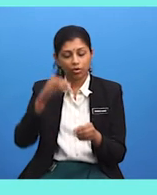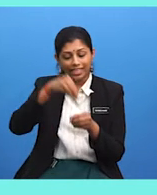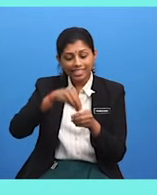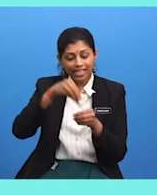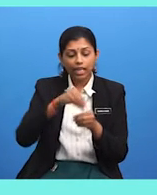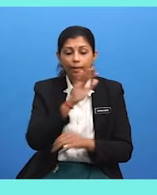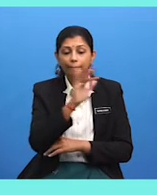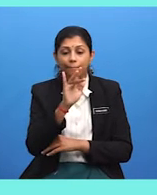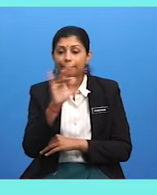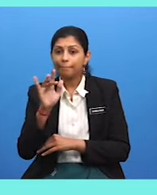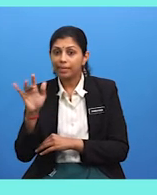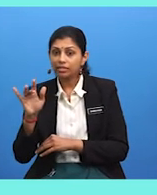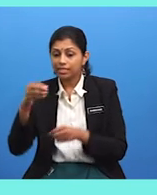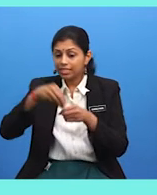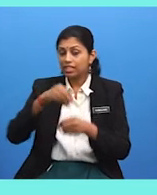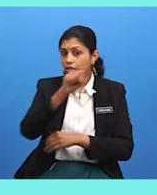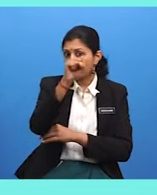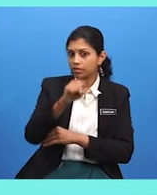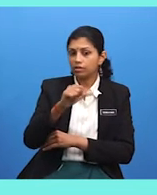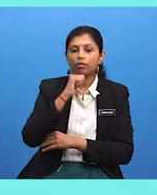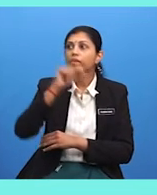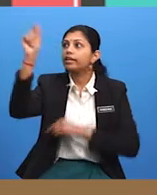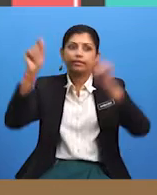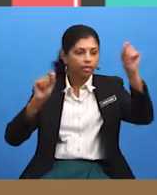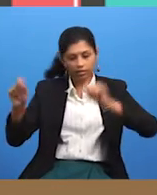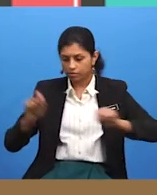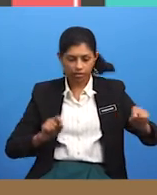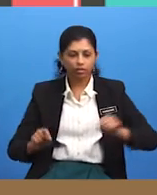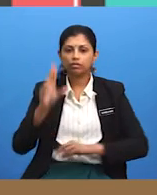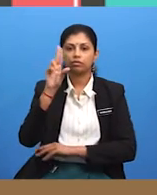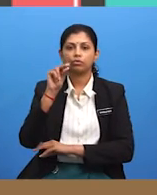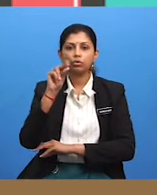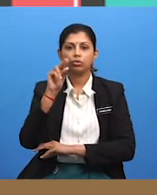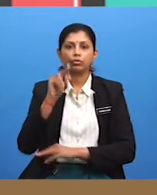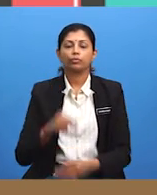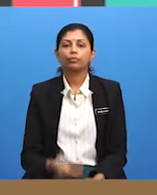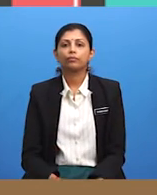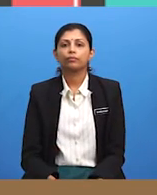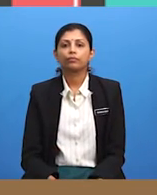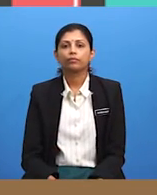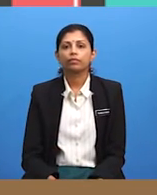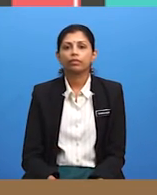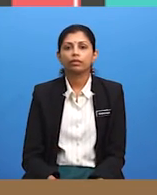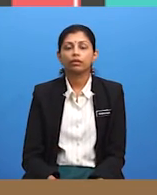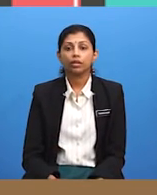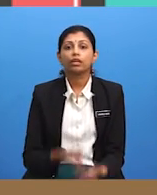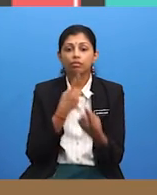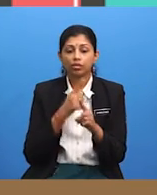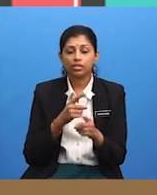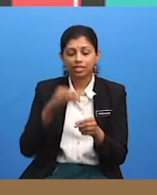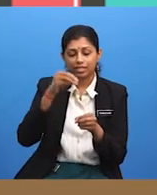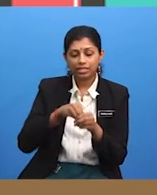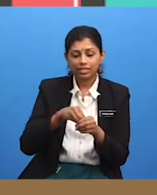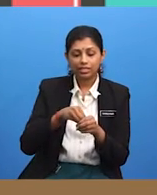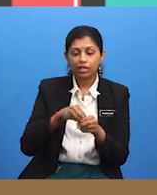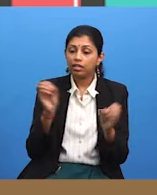blank spaces provided, not anywhere else. This is because any answers not written in the